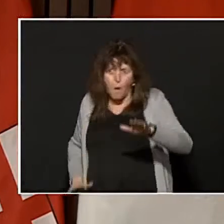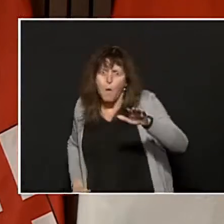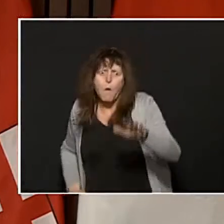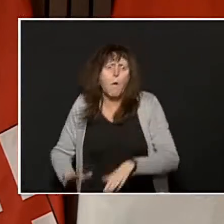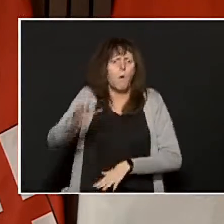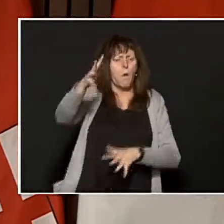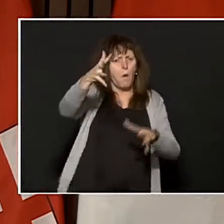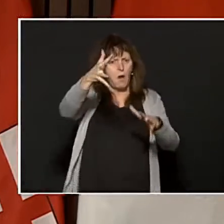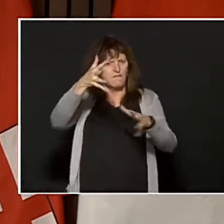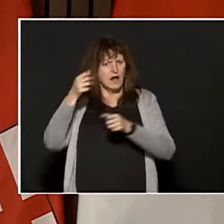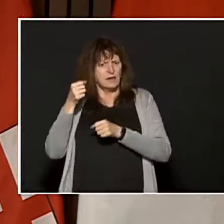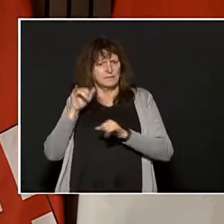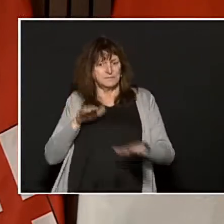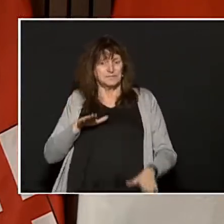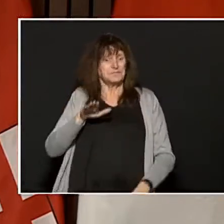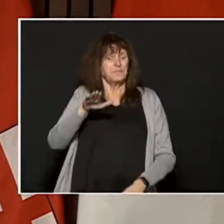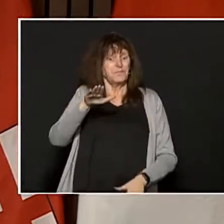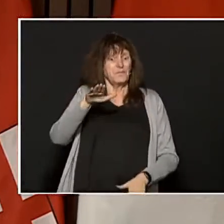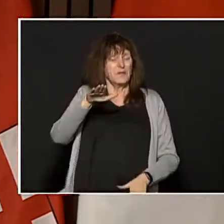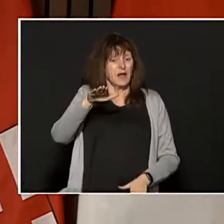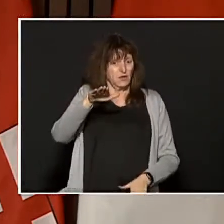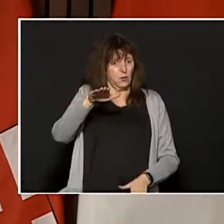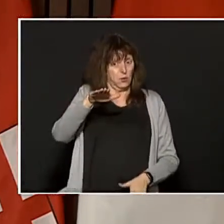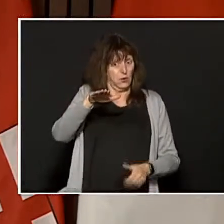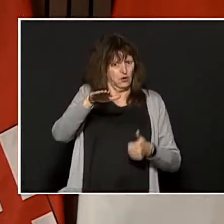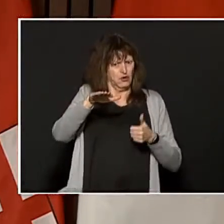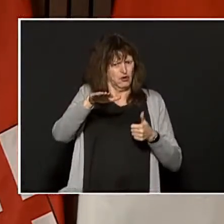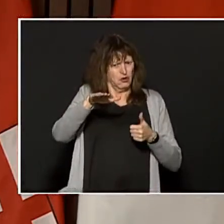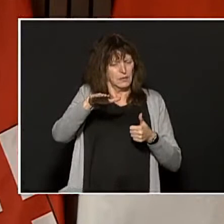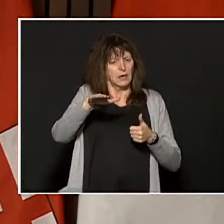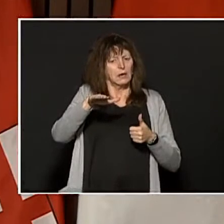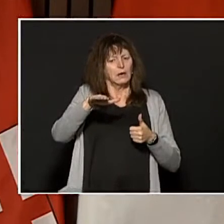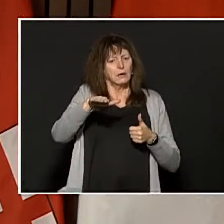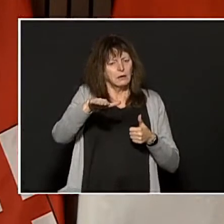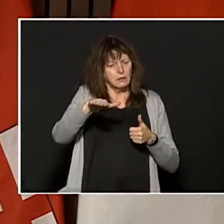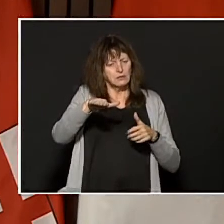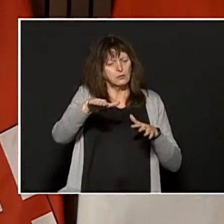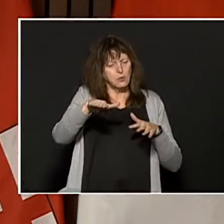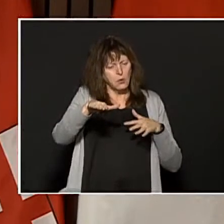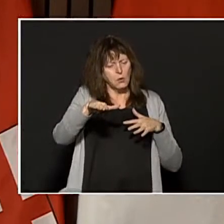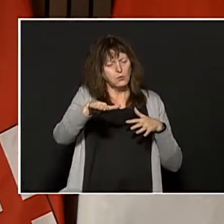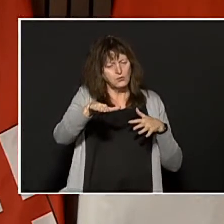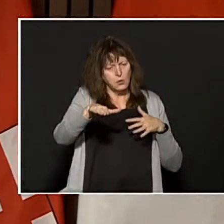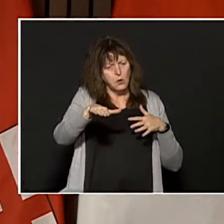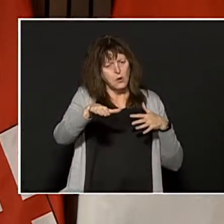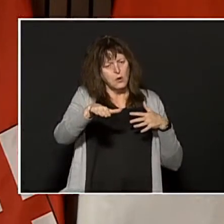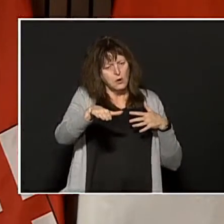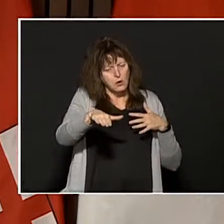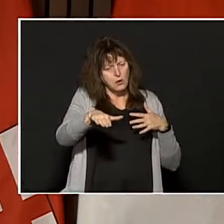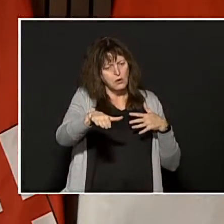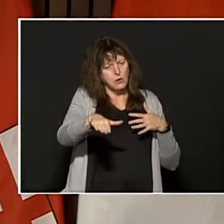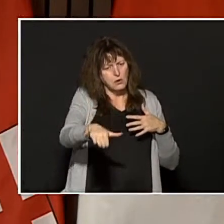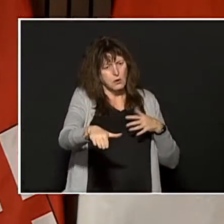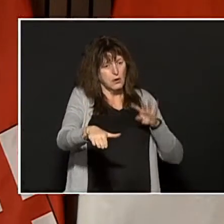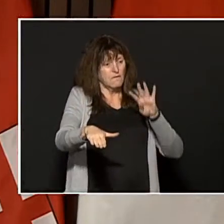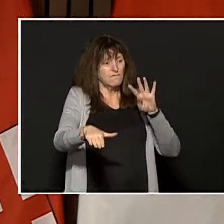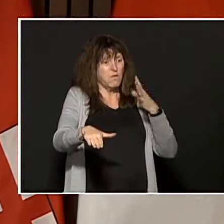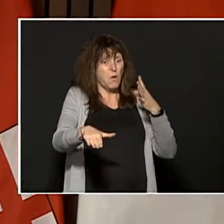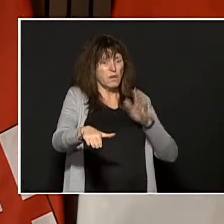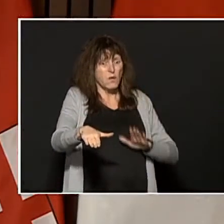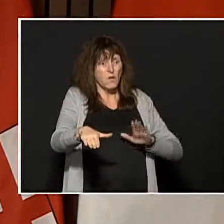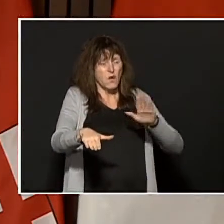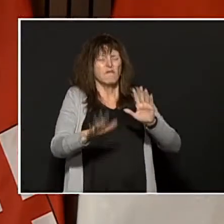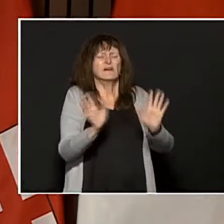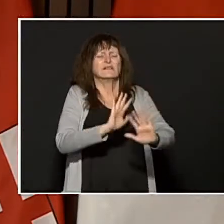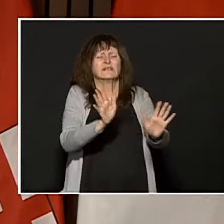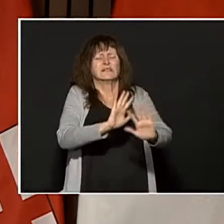that. We cannot afford a fourth wave, and we cannot let the new variants into our system at such a challenging time. This